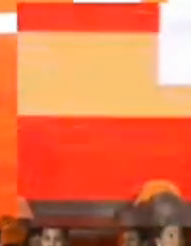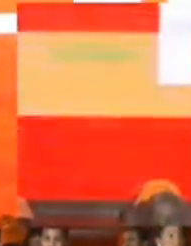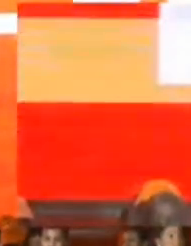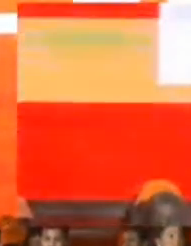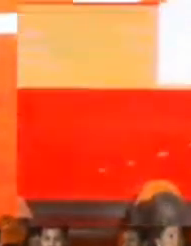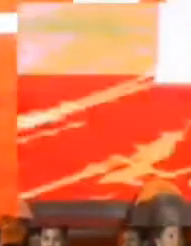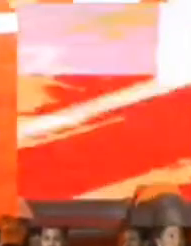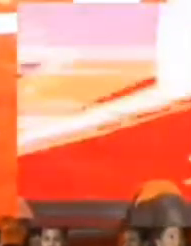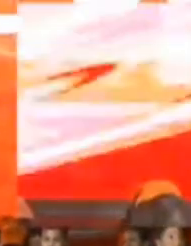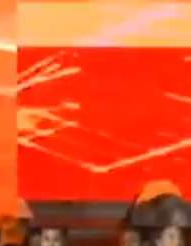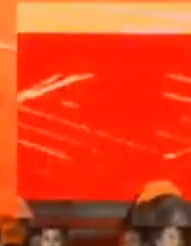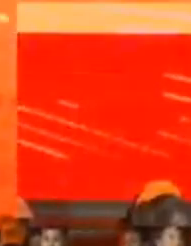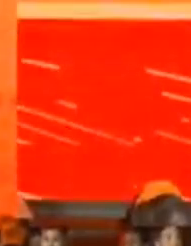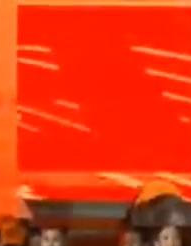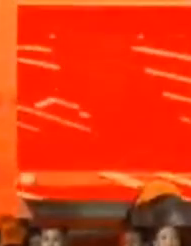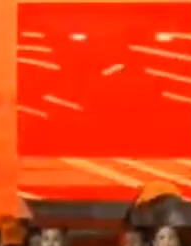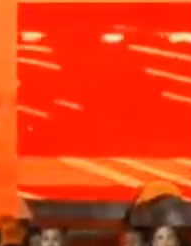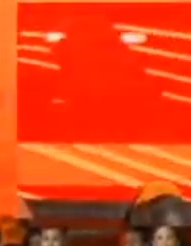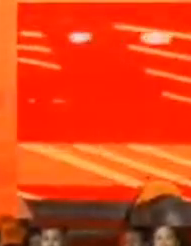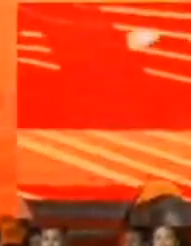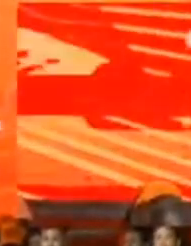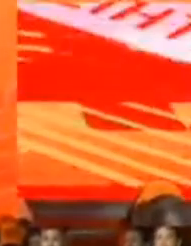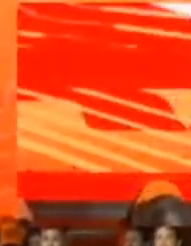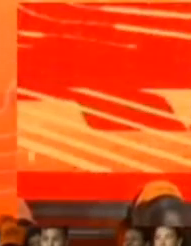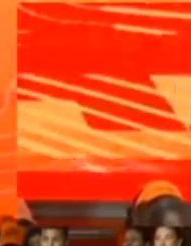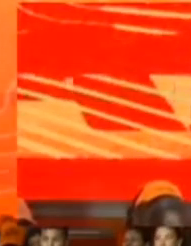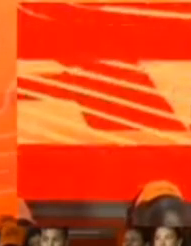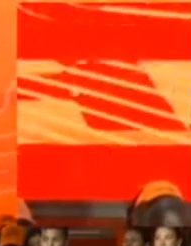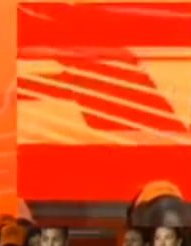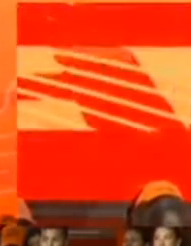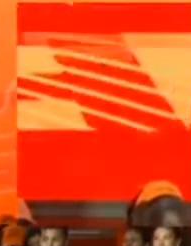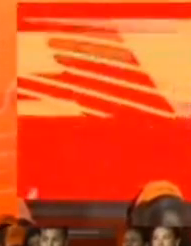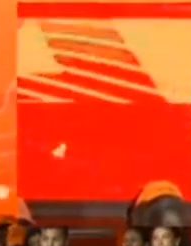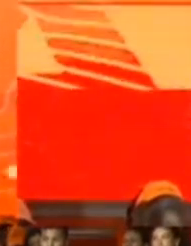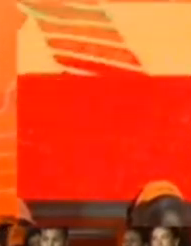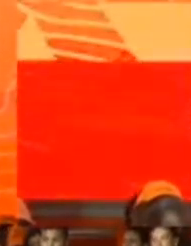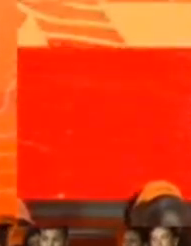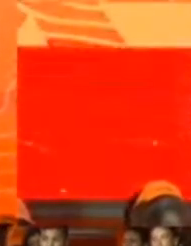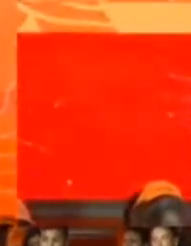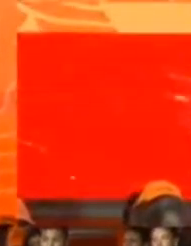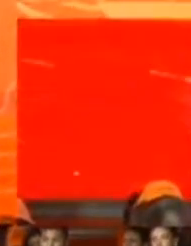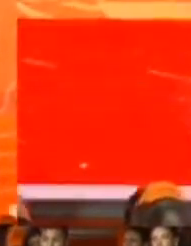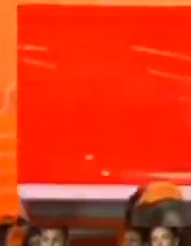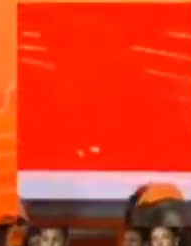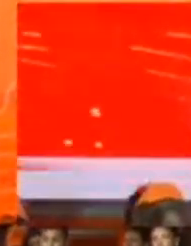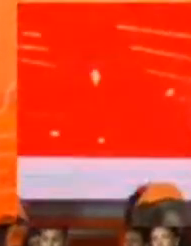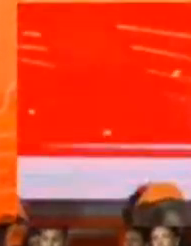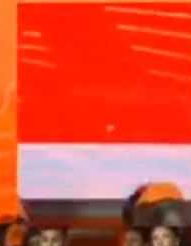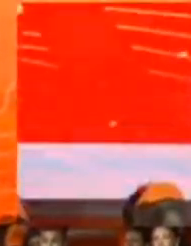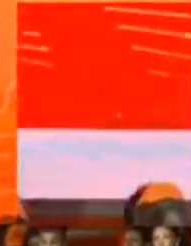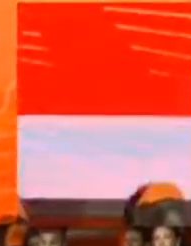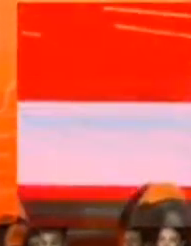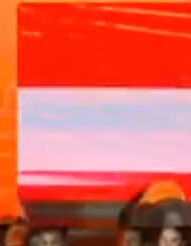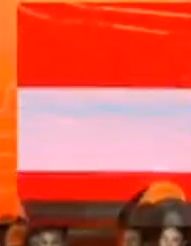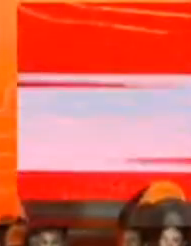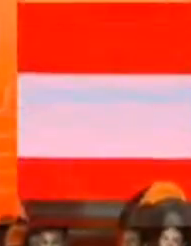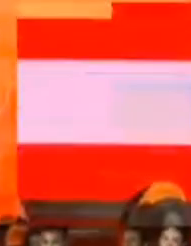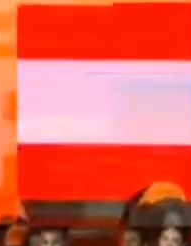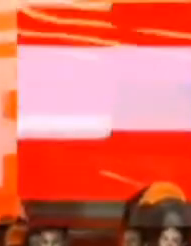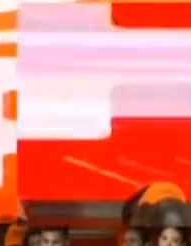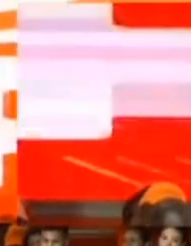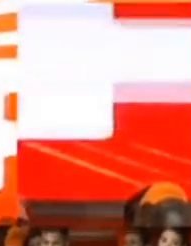we cut out the apartheid system in school, that have your children on part joining a